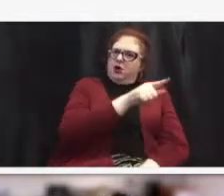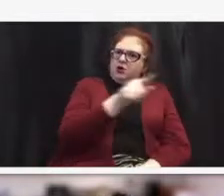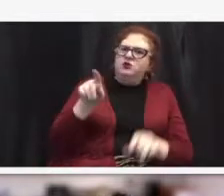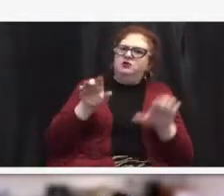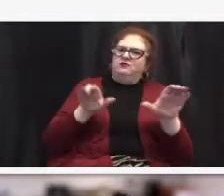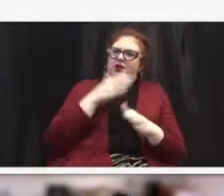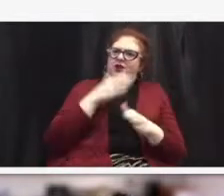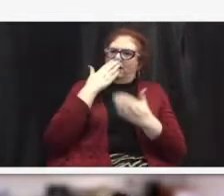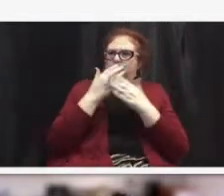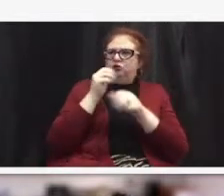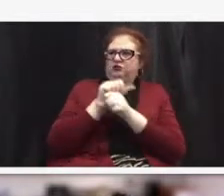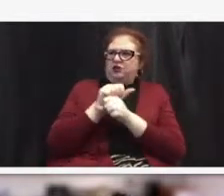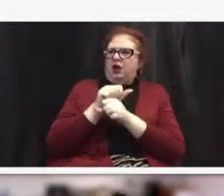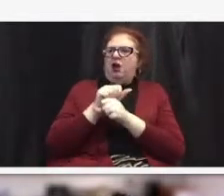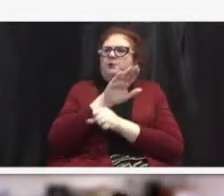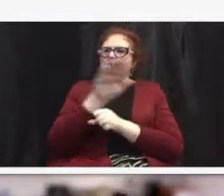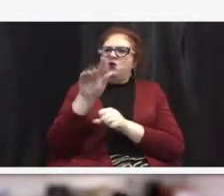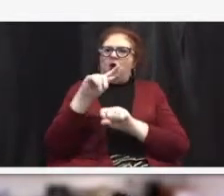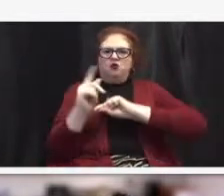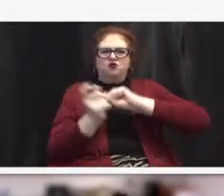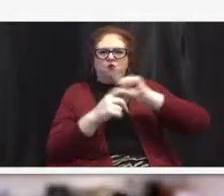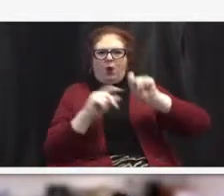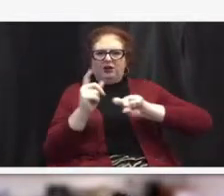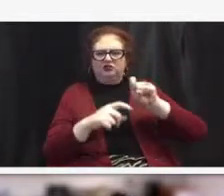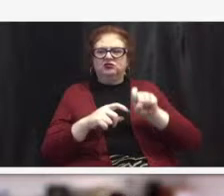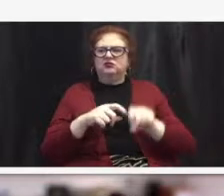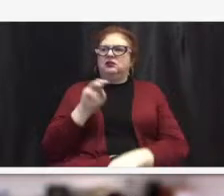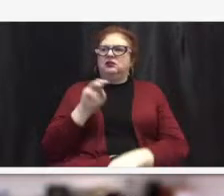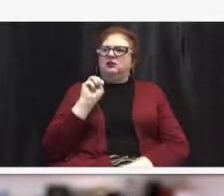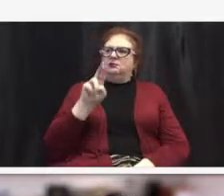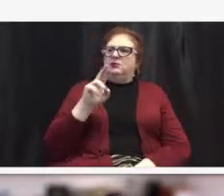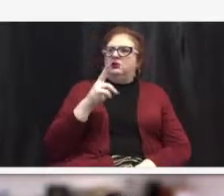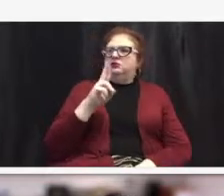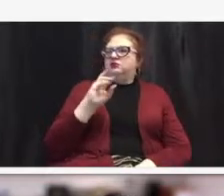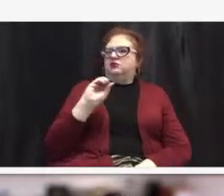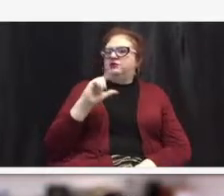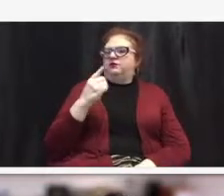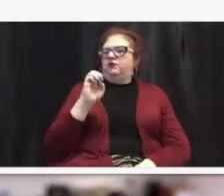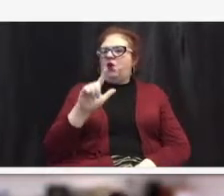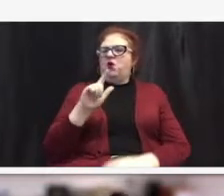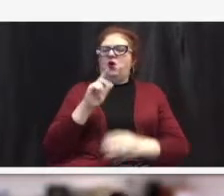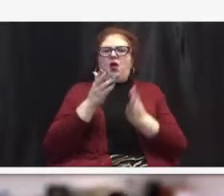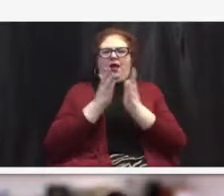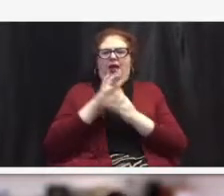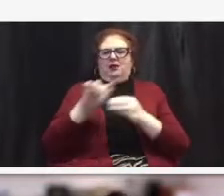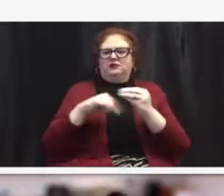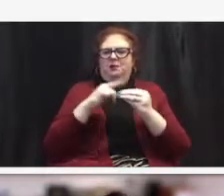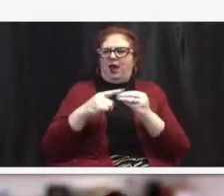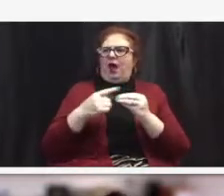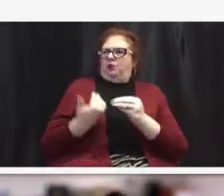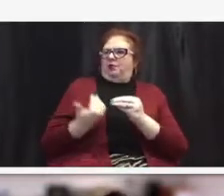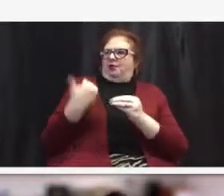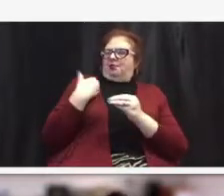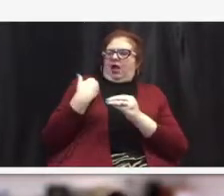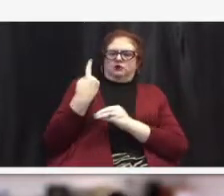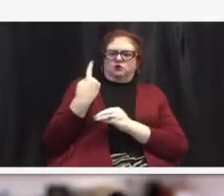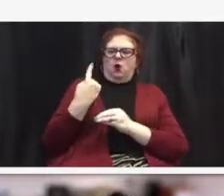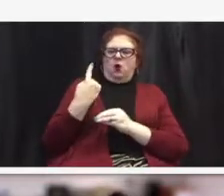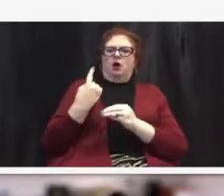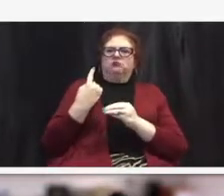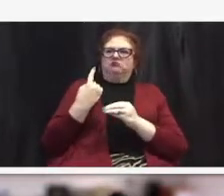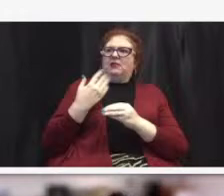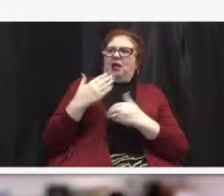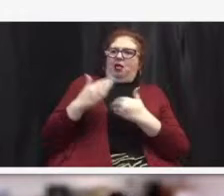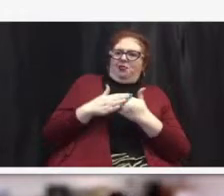you ask. Mr. Bogle asked some questions about the last one and wanted to know if the neighbors that were surrounding were